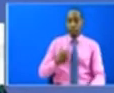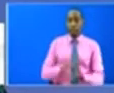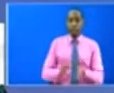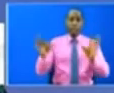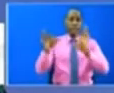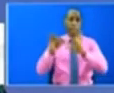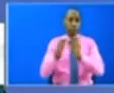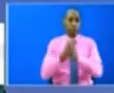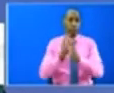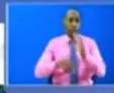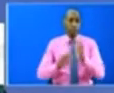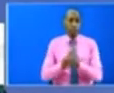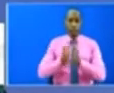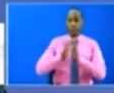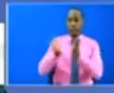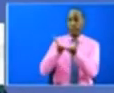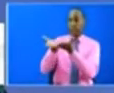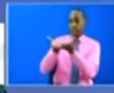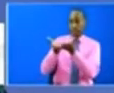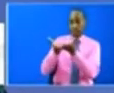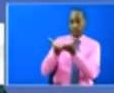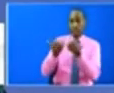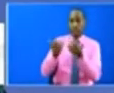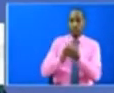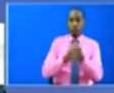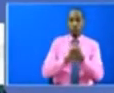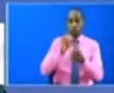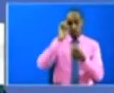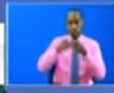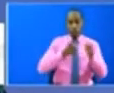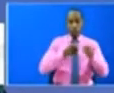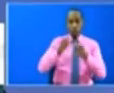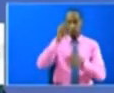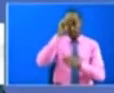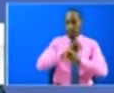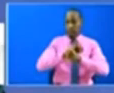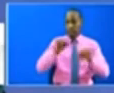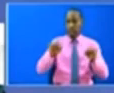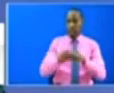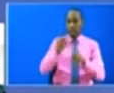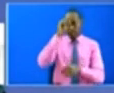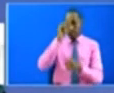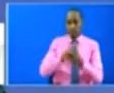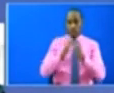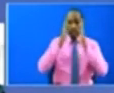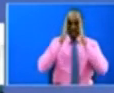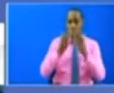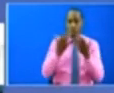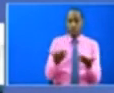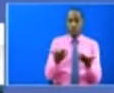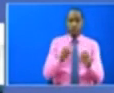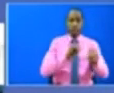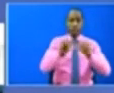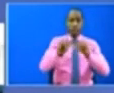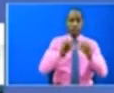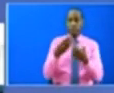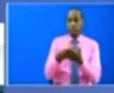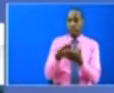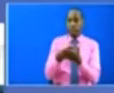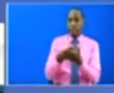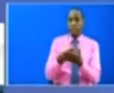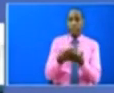with the public service. We are out to run an efficient government, a government that looks into how we are managing our money.